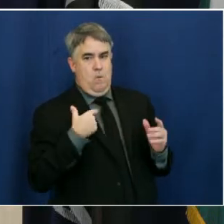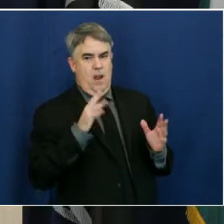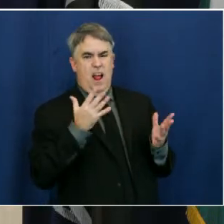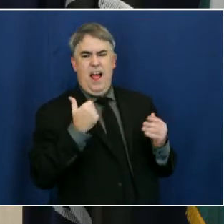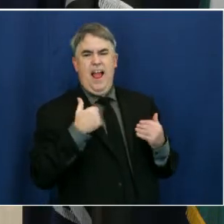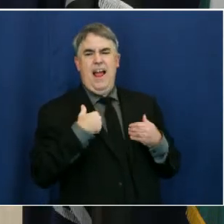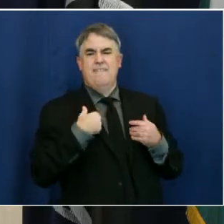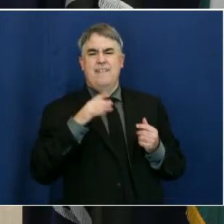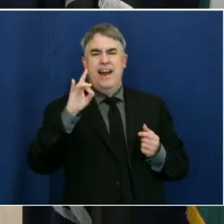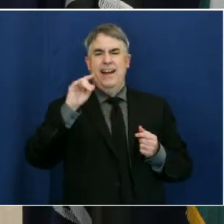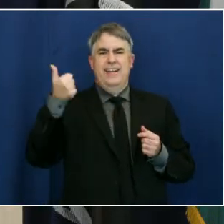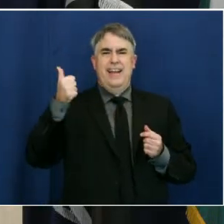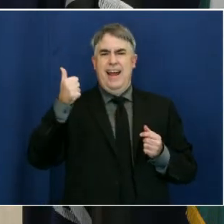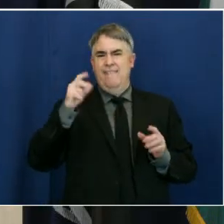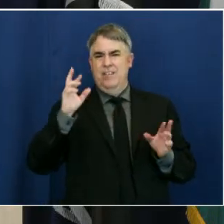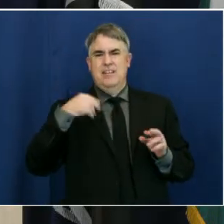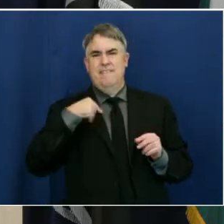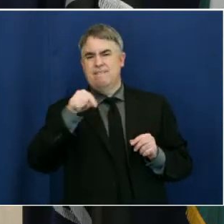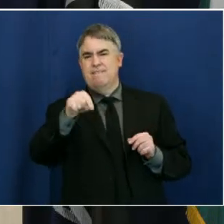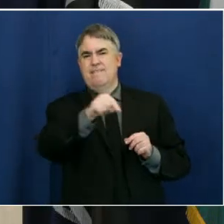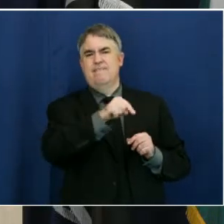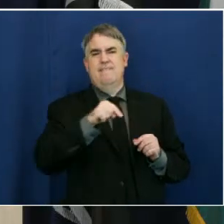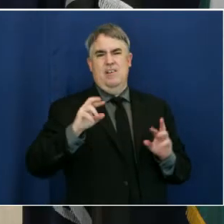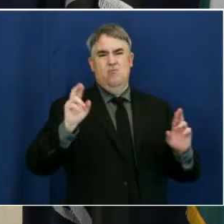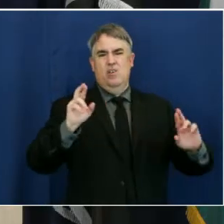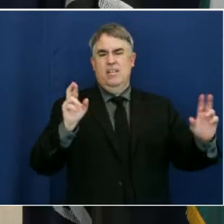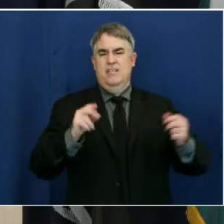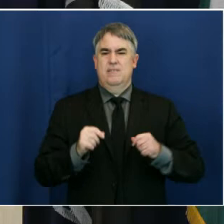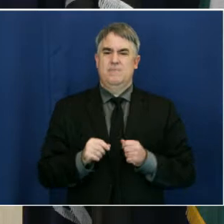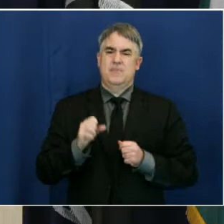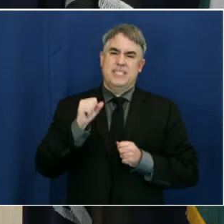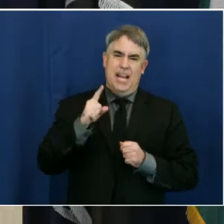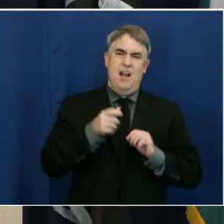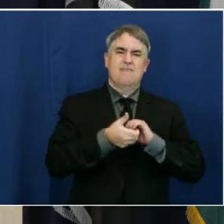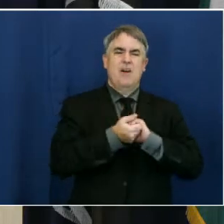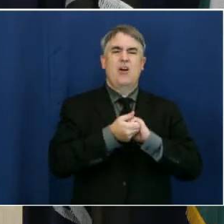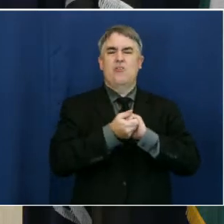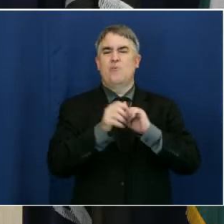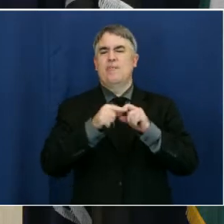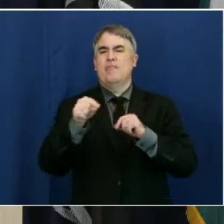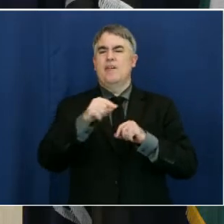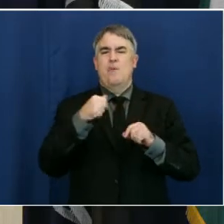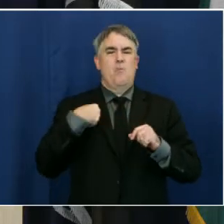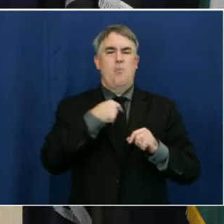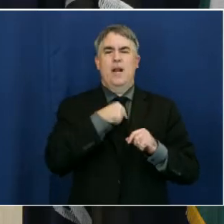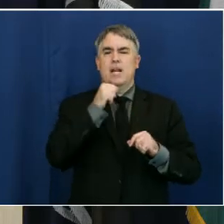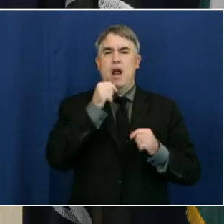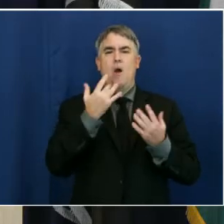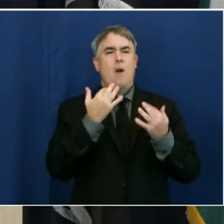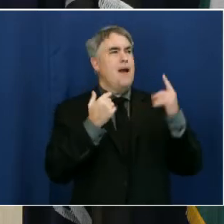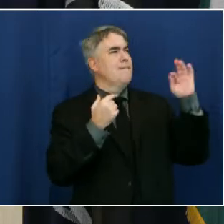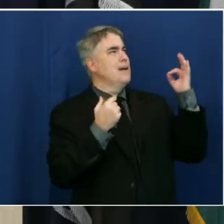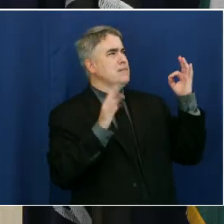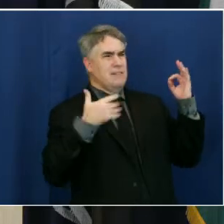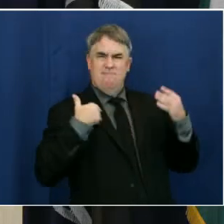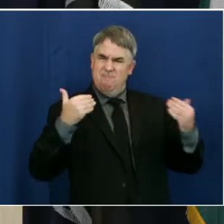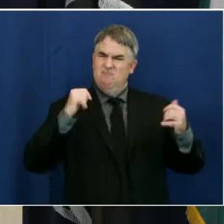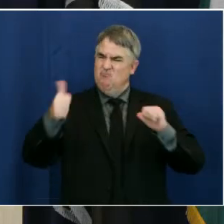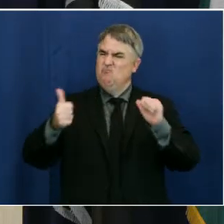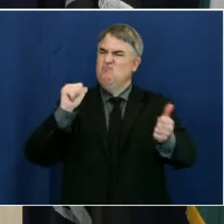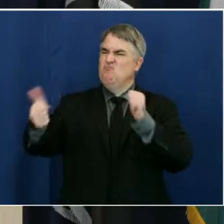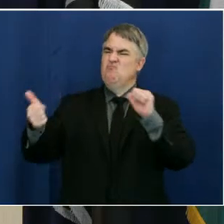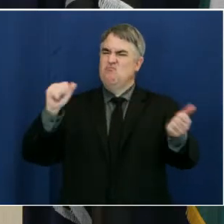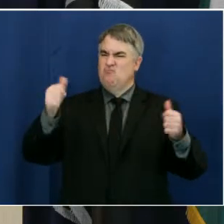courtesy of the County of San Diego and our partners. So in this instance, we're not waiting for the federal government to stand up vaccine centers